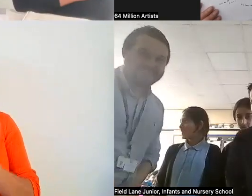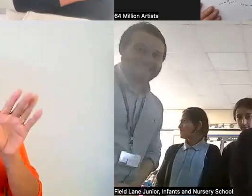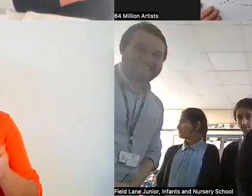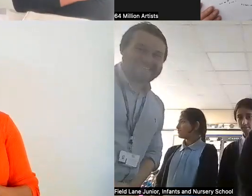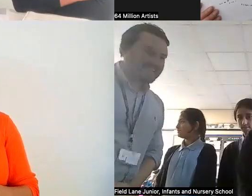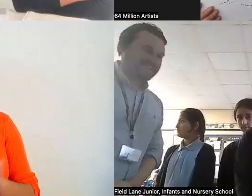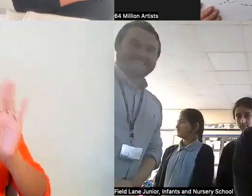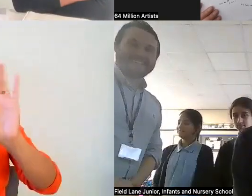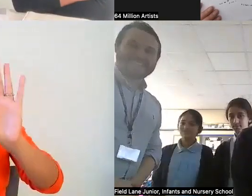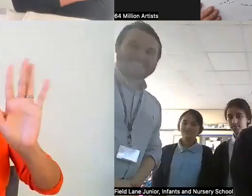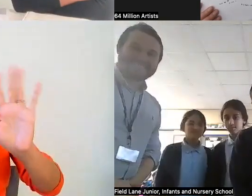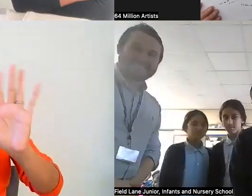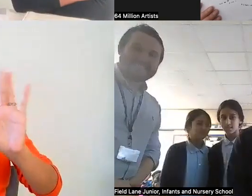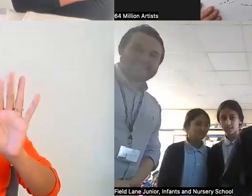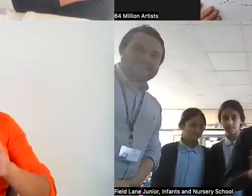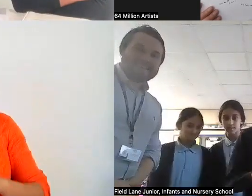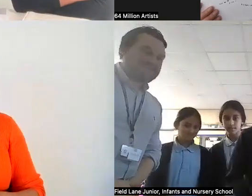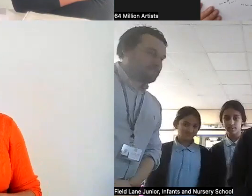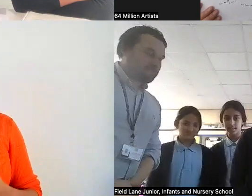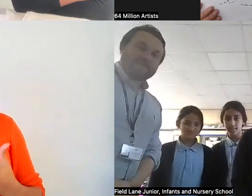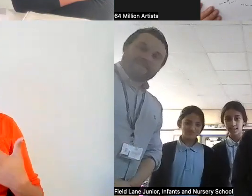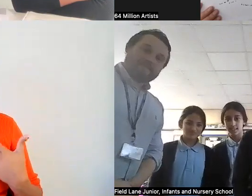Hello. How have you been getting on?